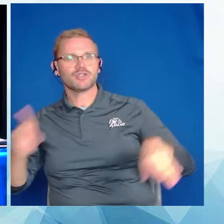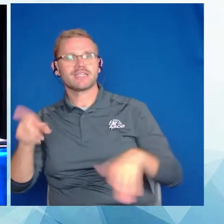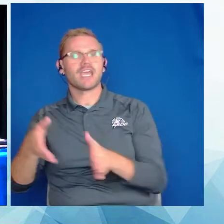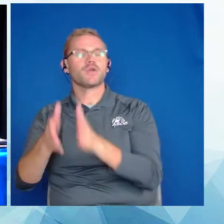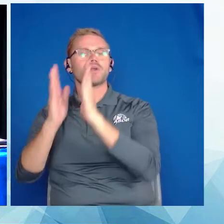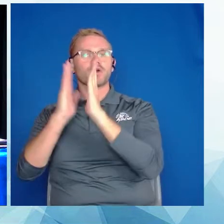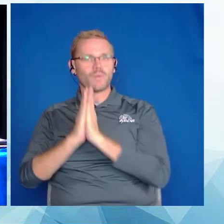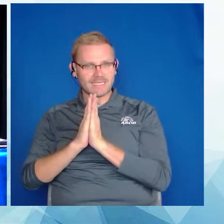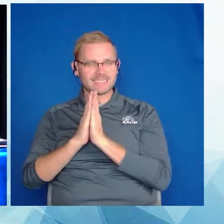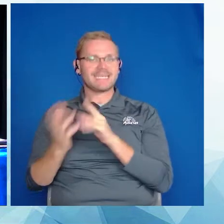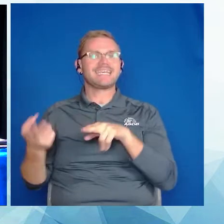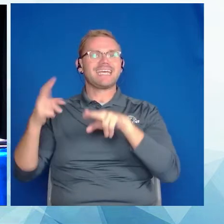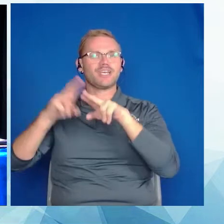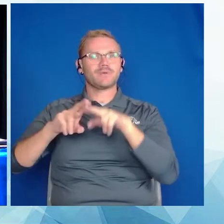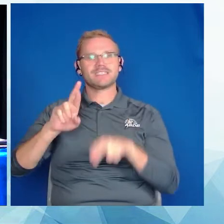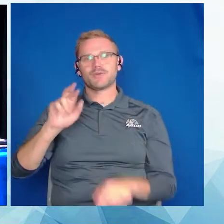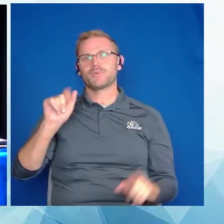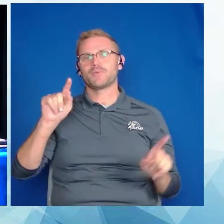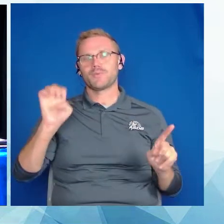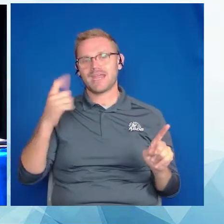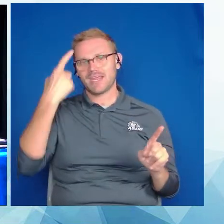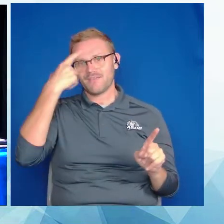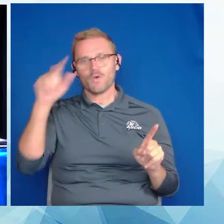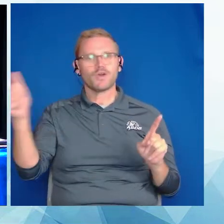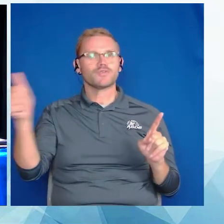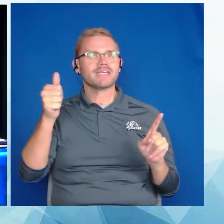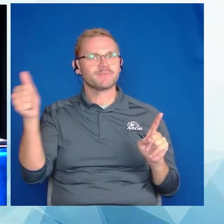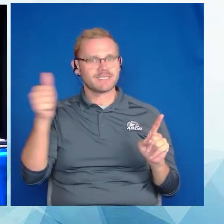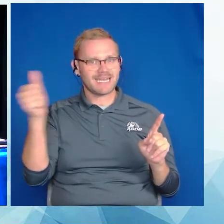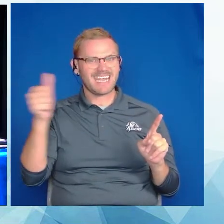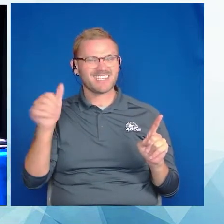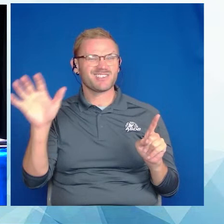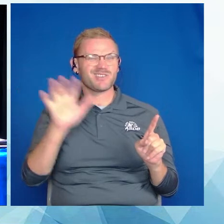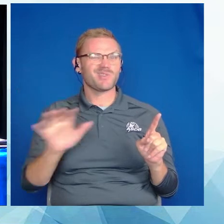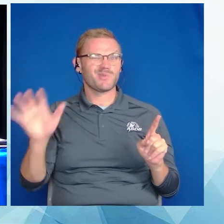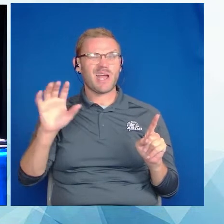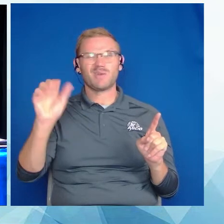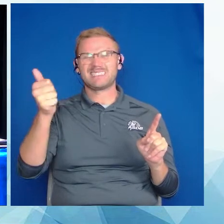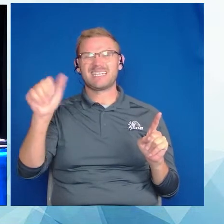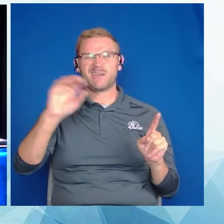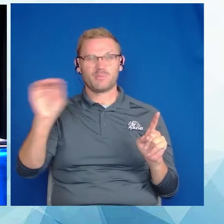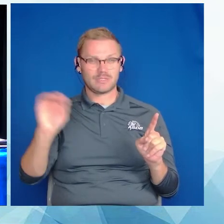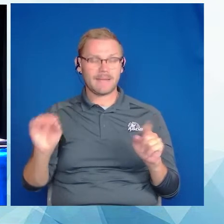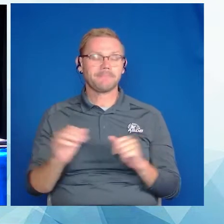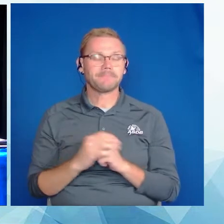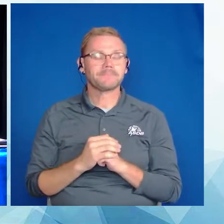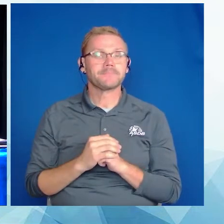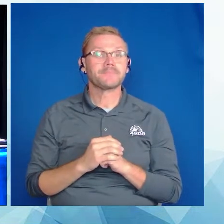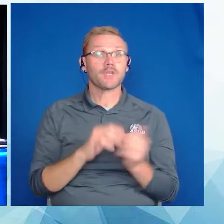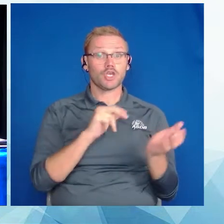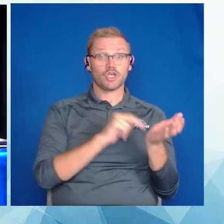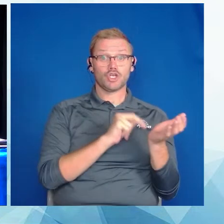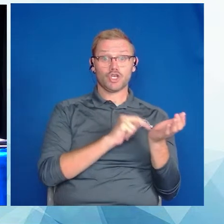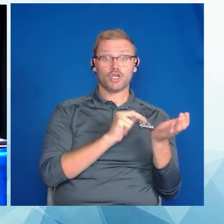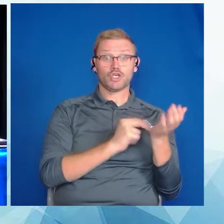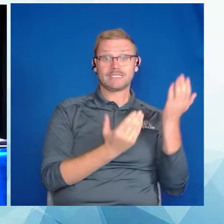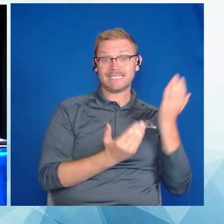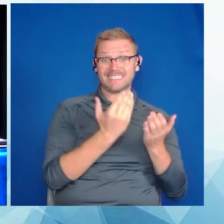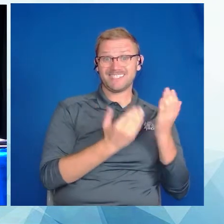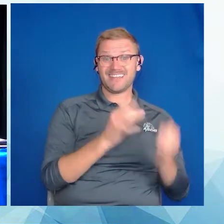an increase in their rates for transportation by about 10%, nursing services